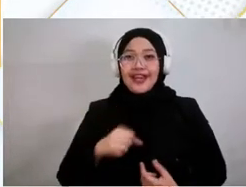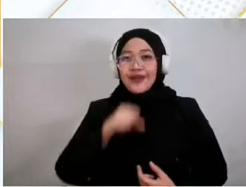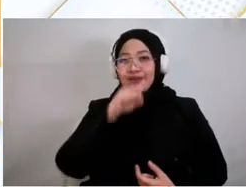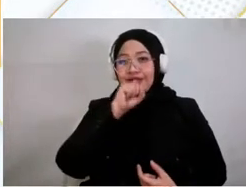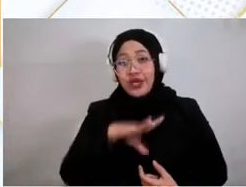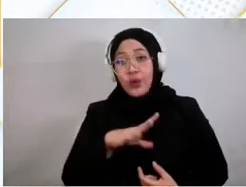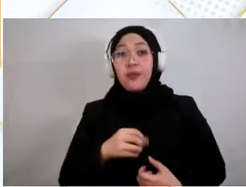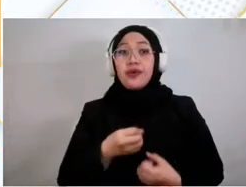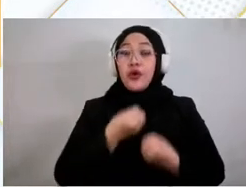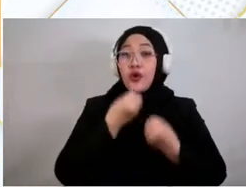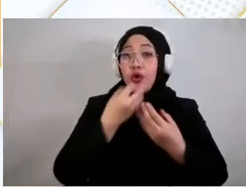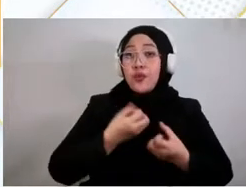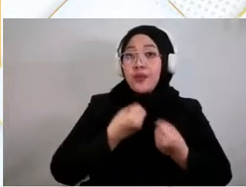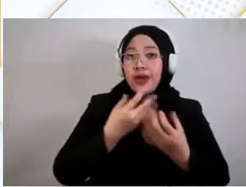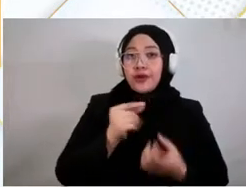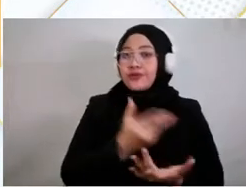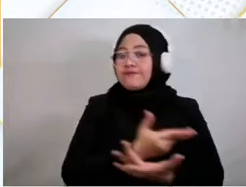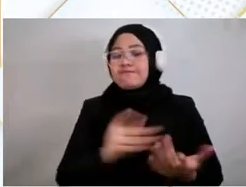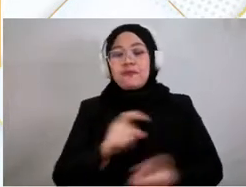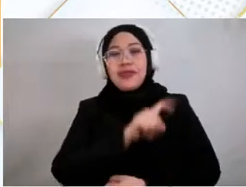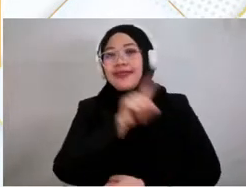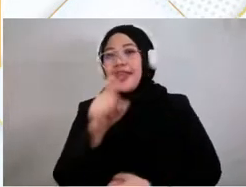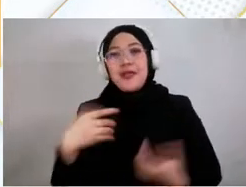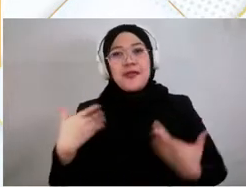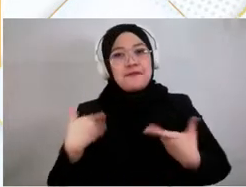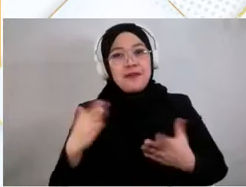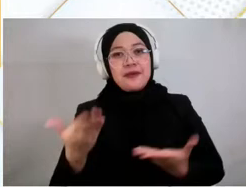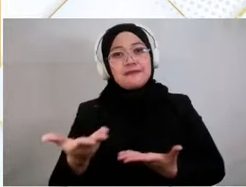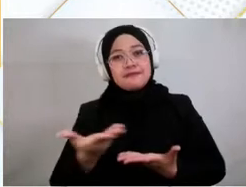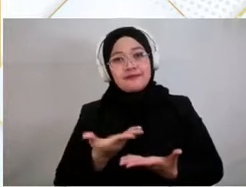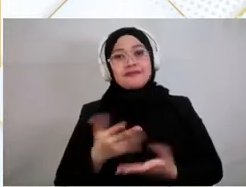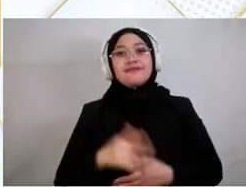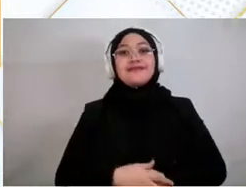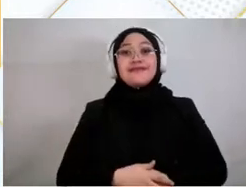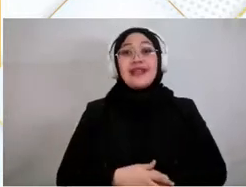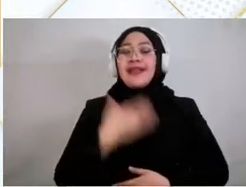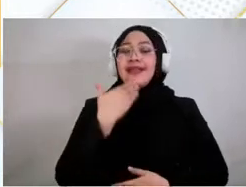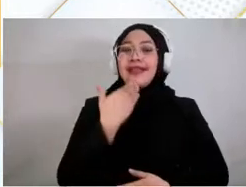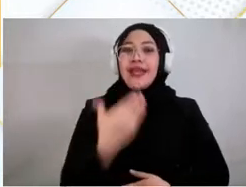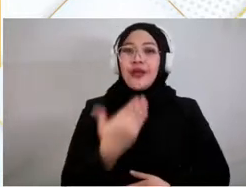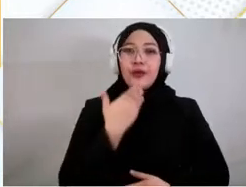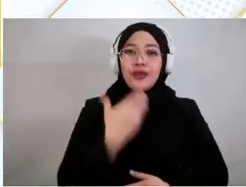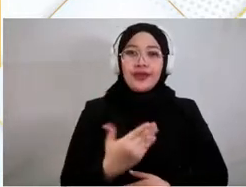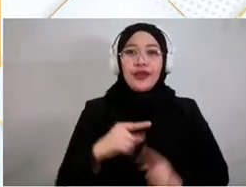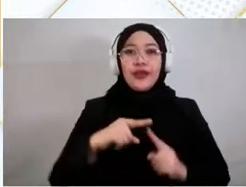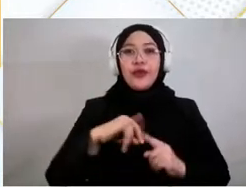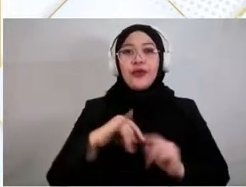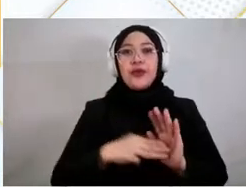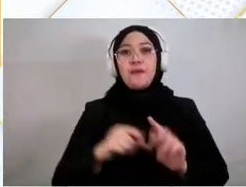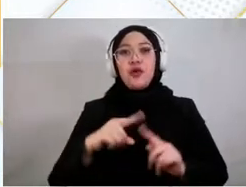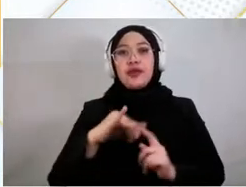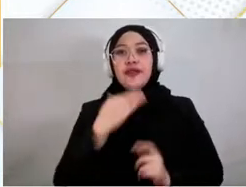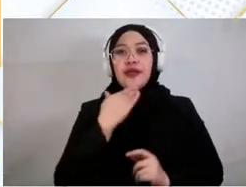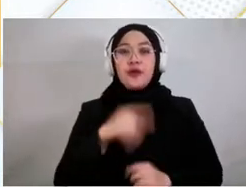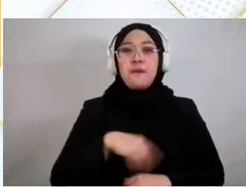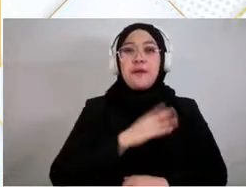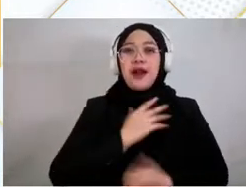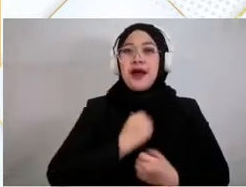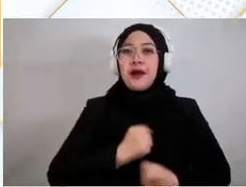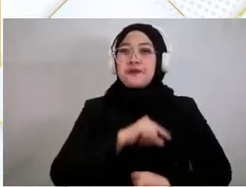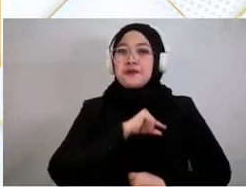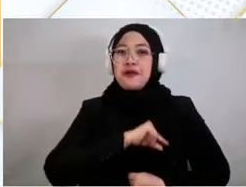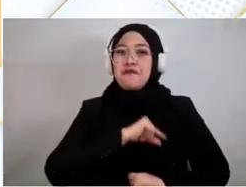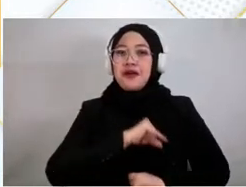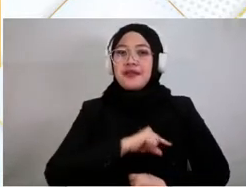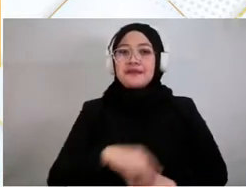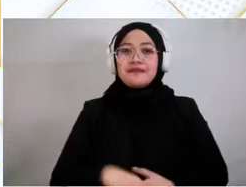comment and respond to any questions that we may have later on. Thank you, Timothy. Thank you. Hope that will be very useful. Thank you. And we